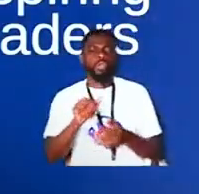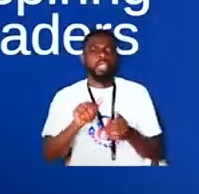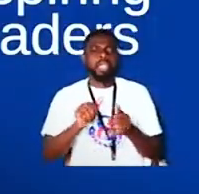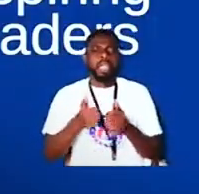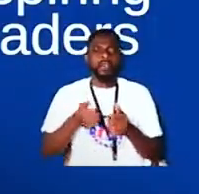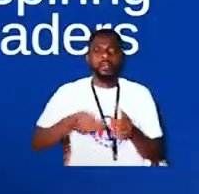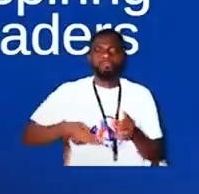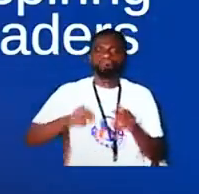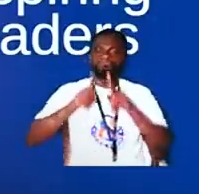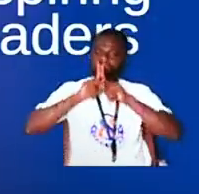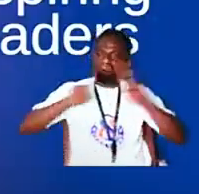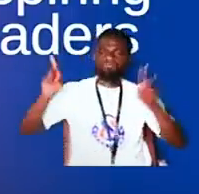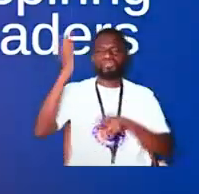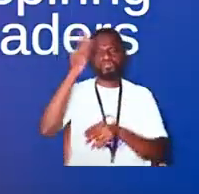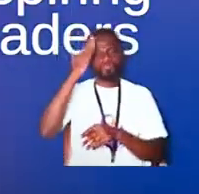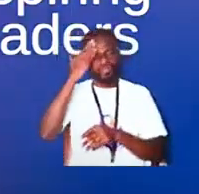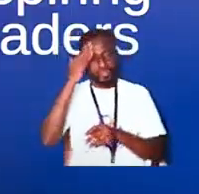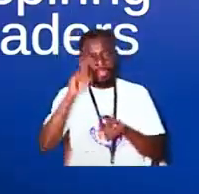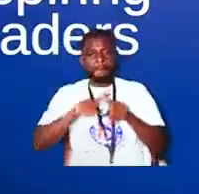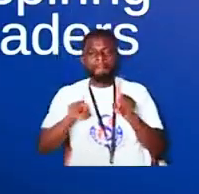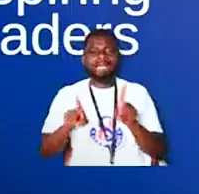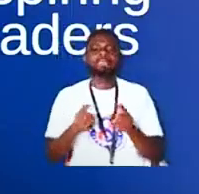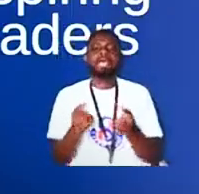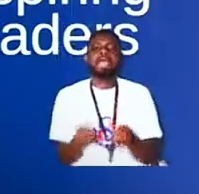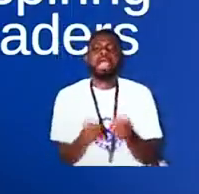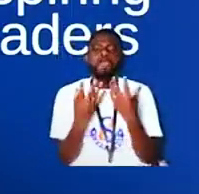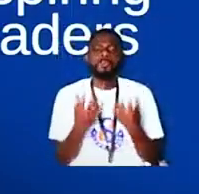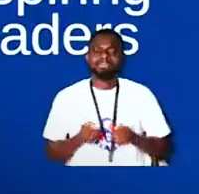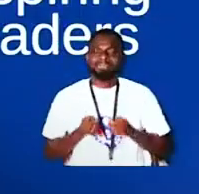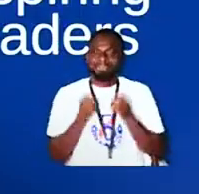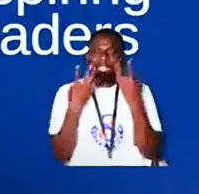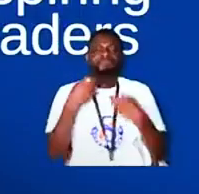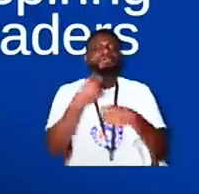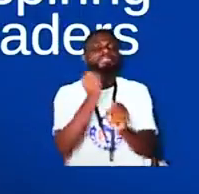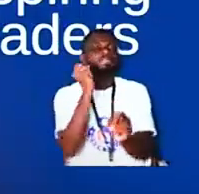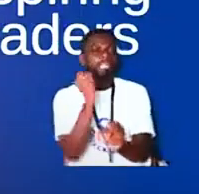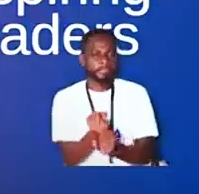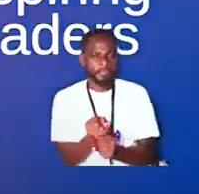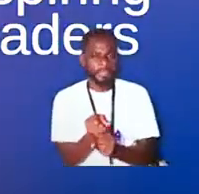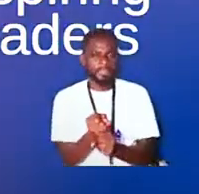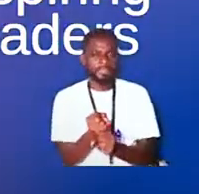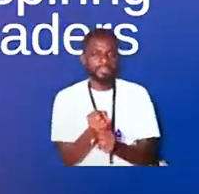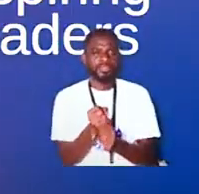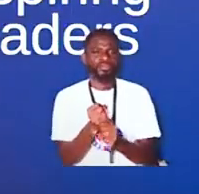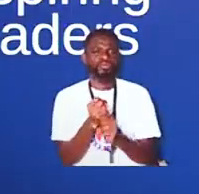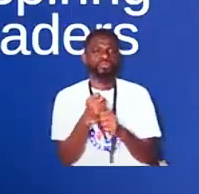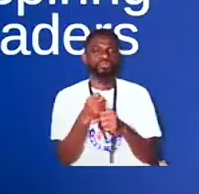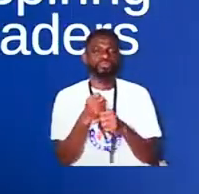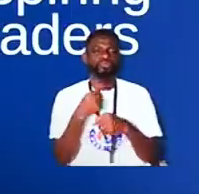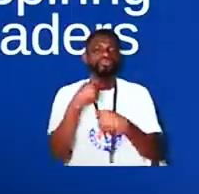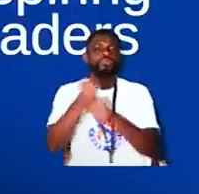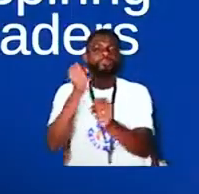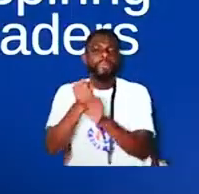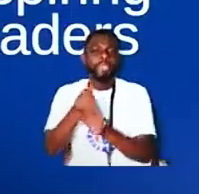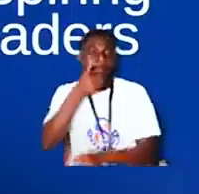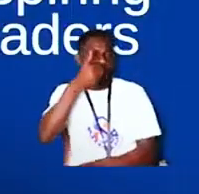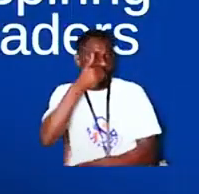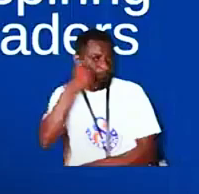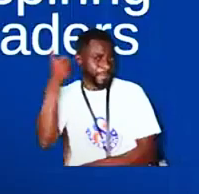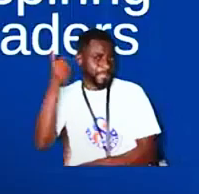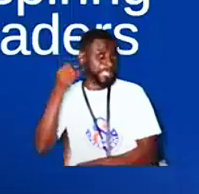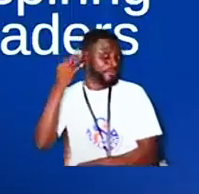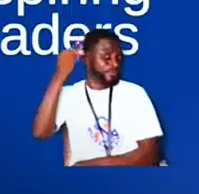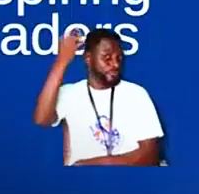they are, but in how much sacrifices they make into securing a better future for